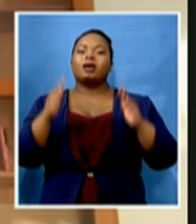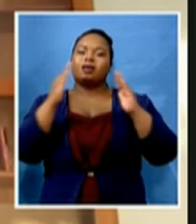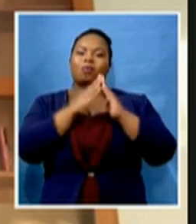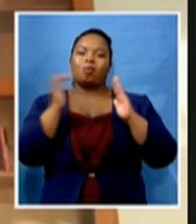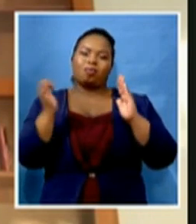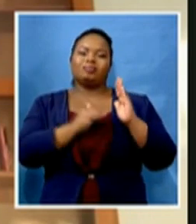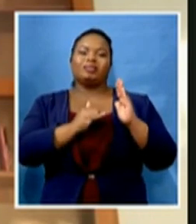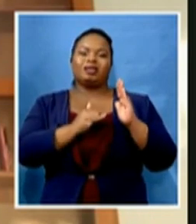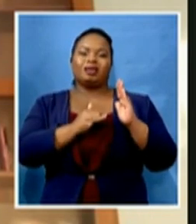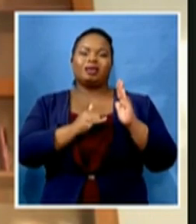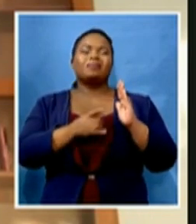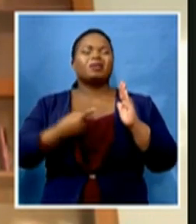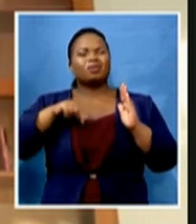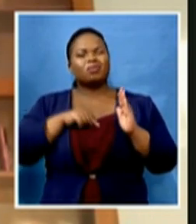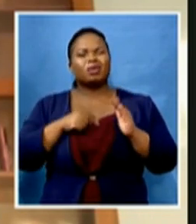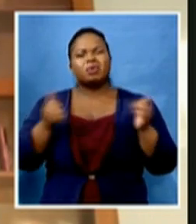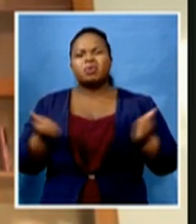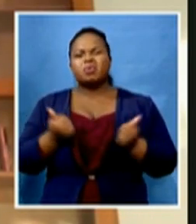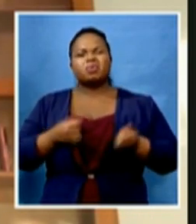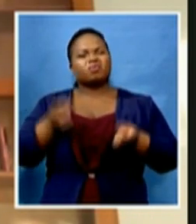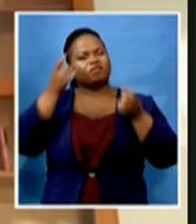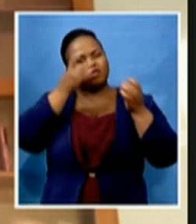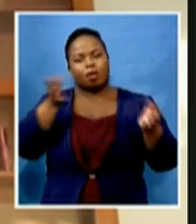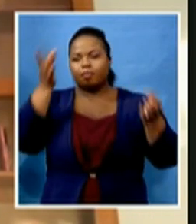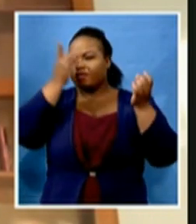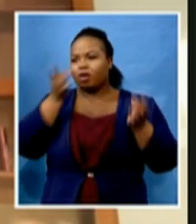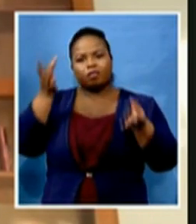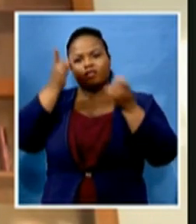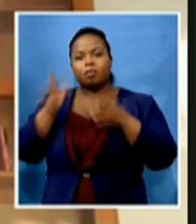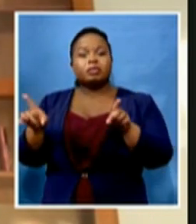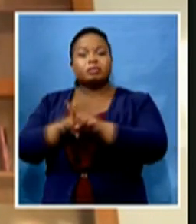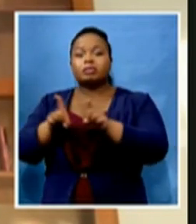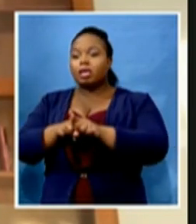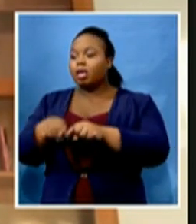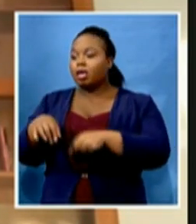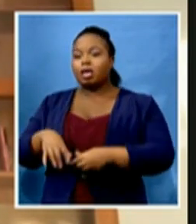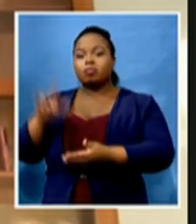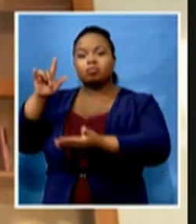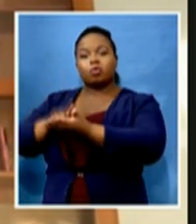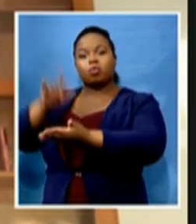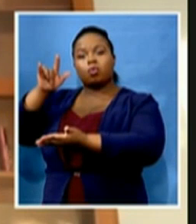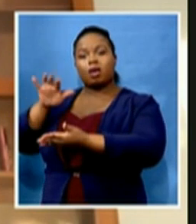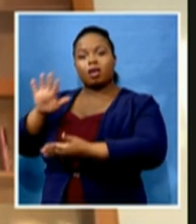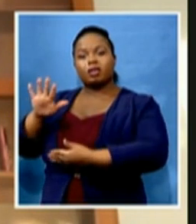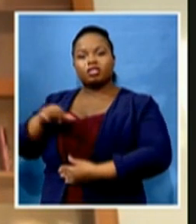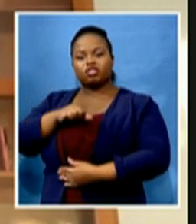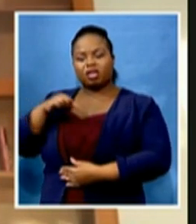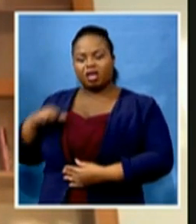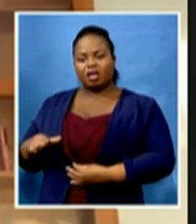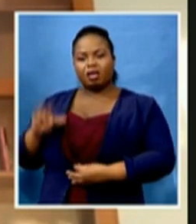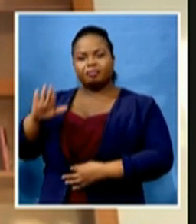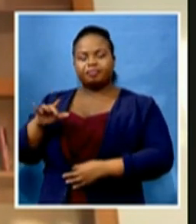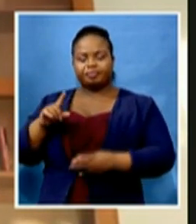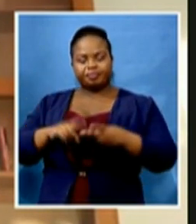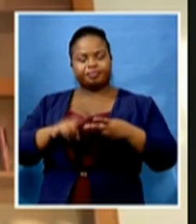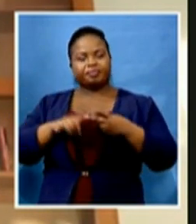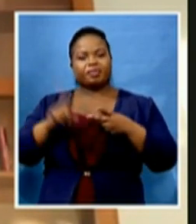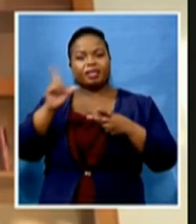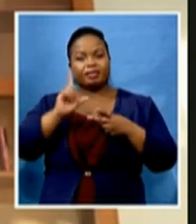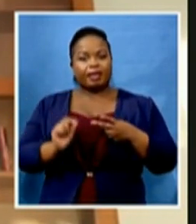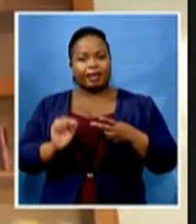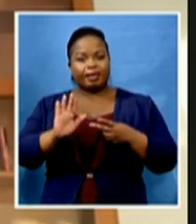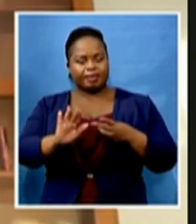message that we had seen in Wuhan, in China, in Italy, in different parts of Europe. And